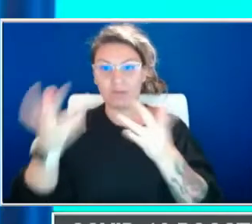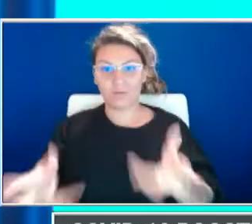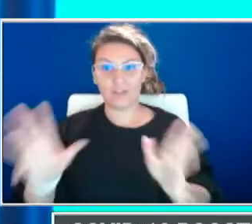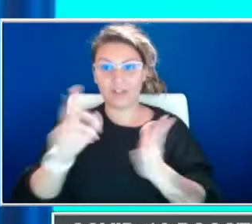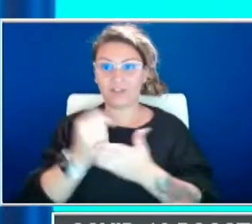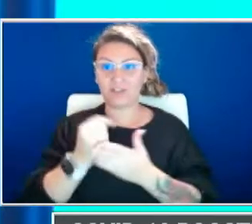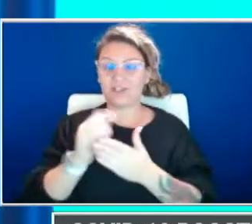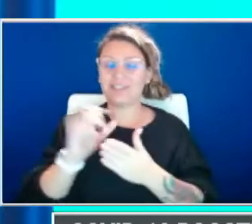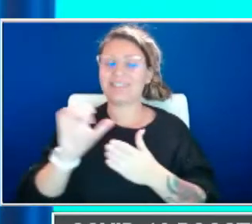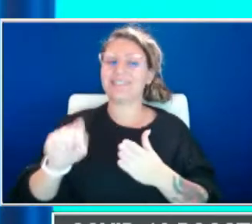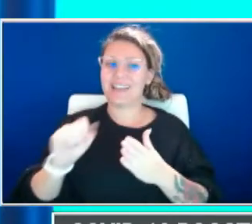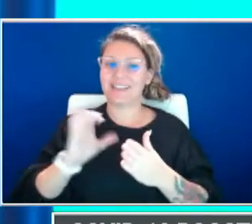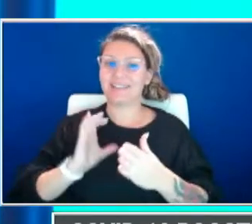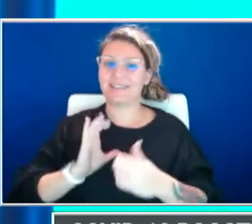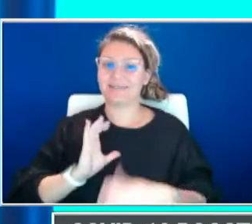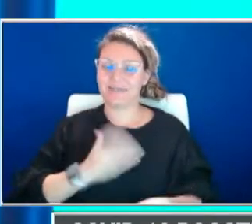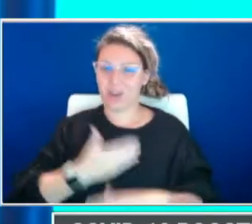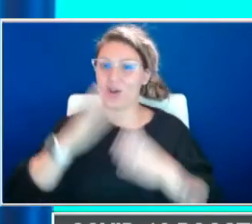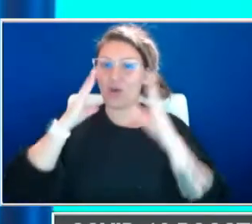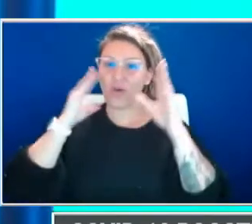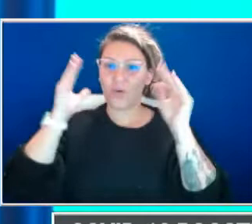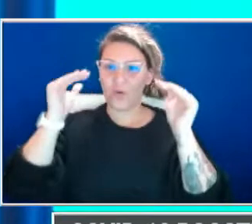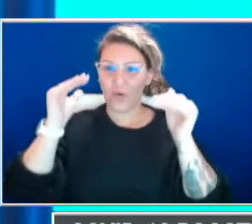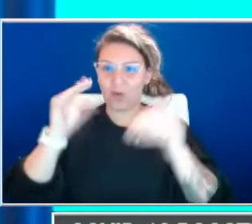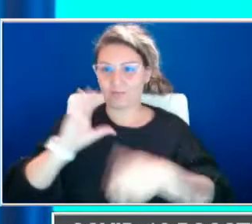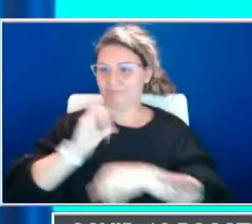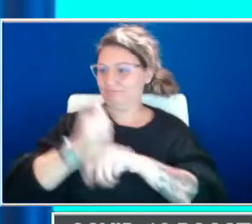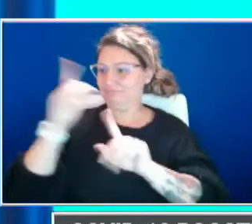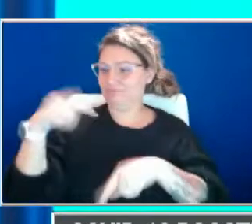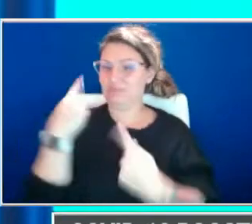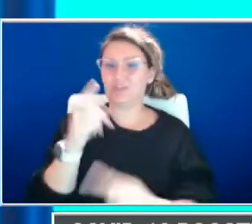hope. We have this program established since 2016.